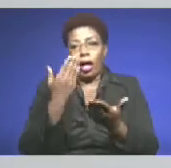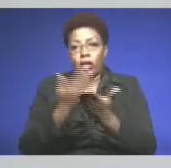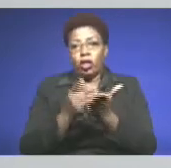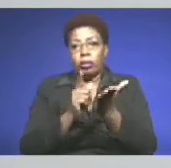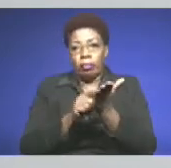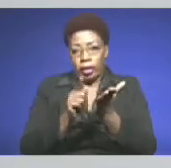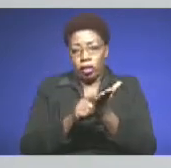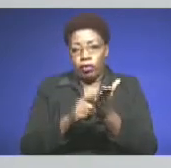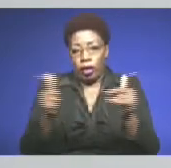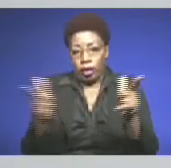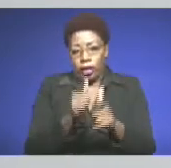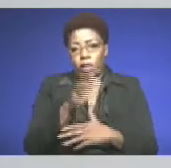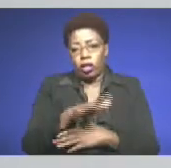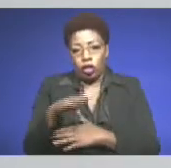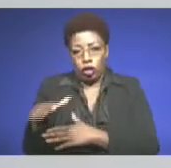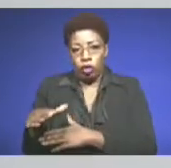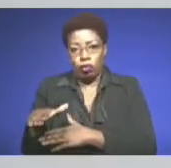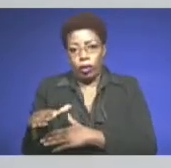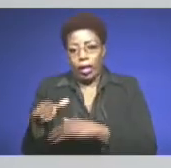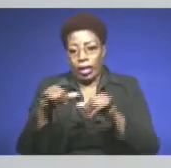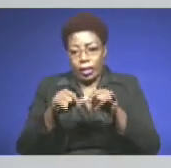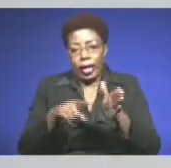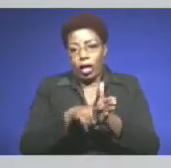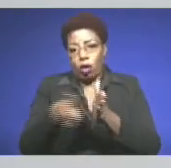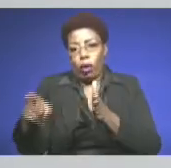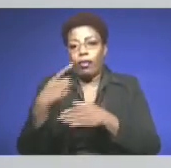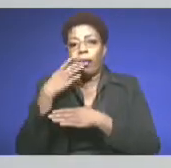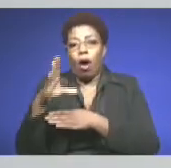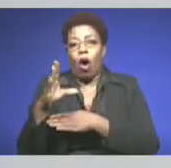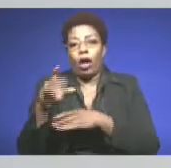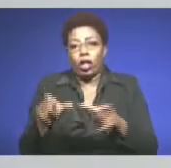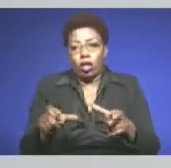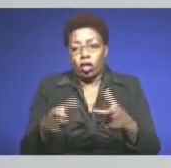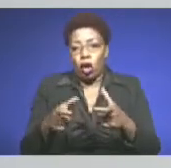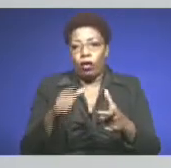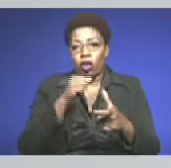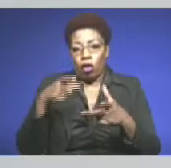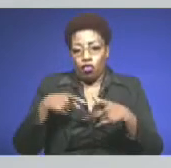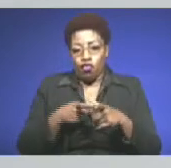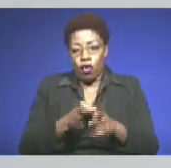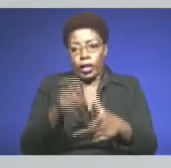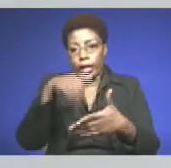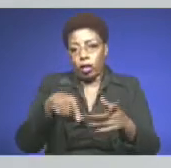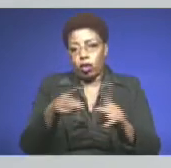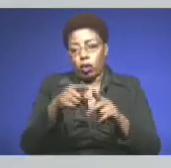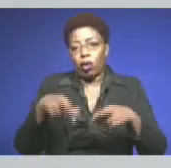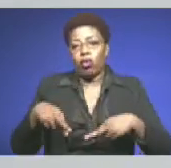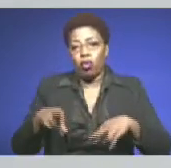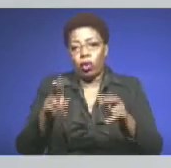messages for little children, such as staying away from a hot stove and not running into the road.